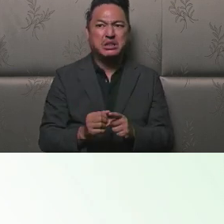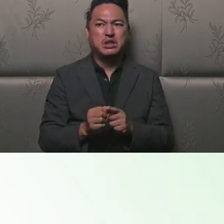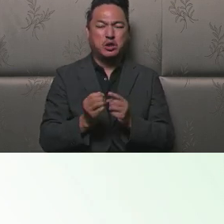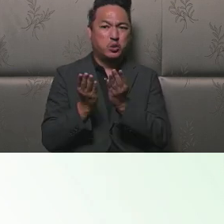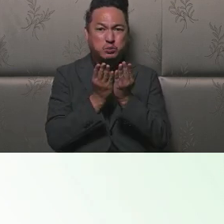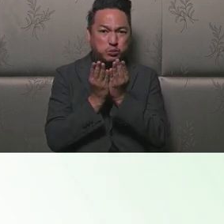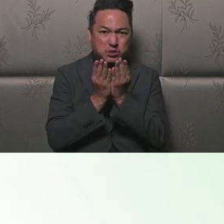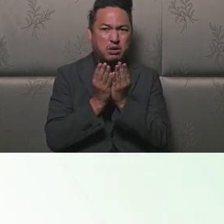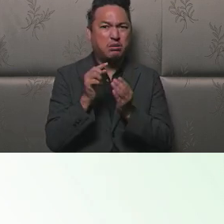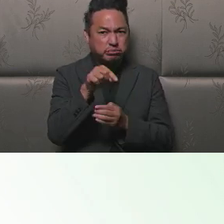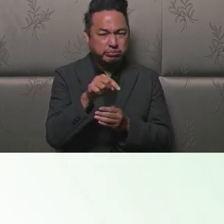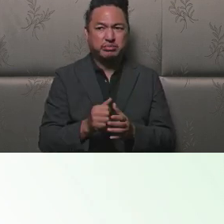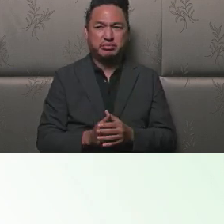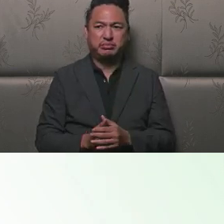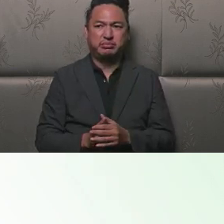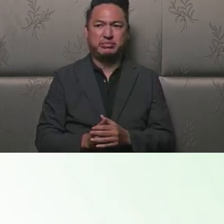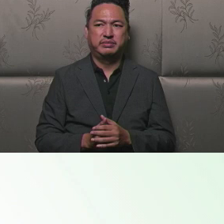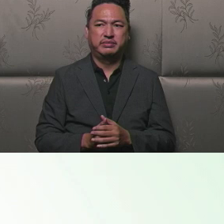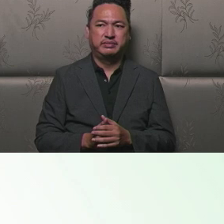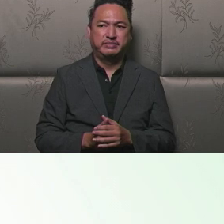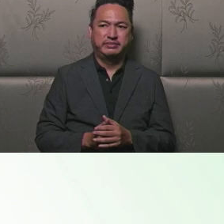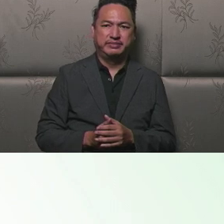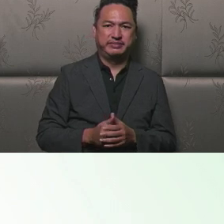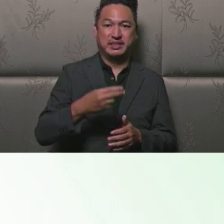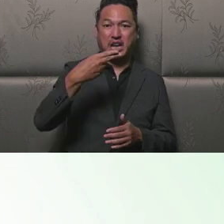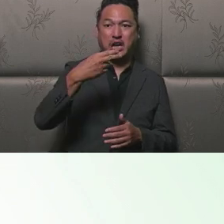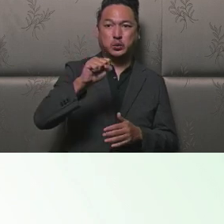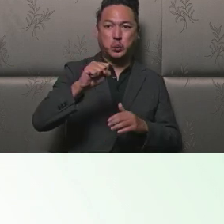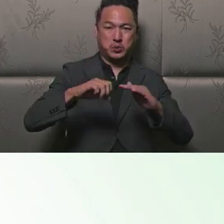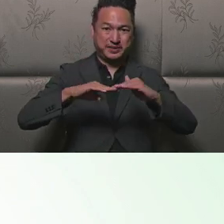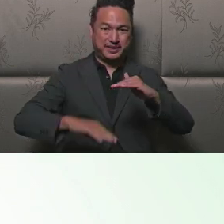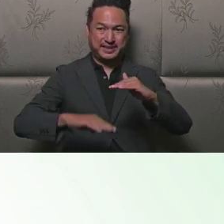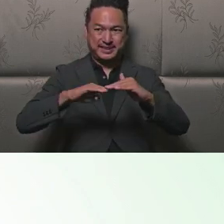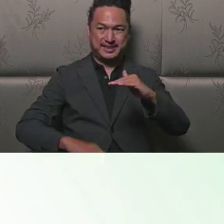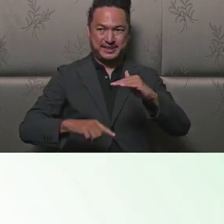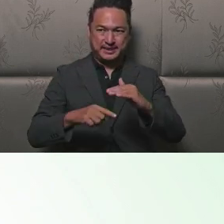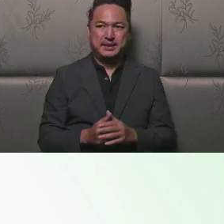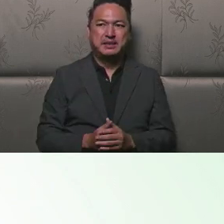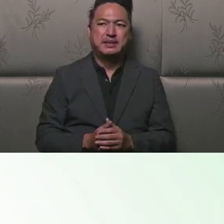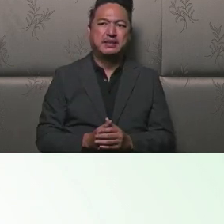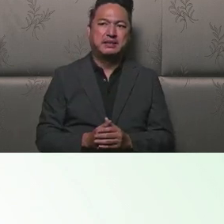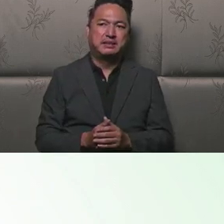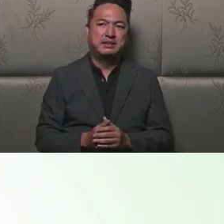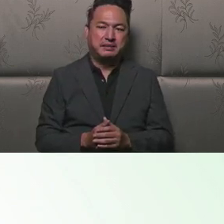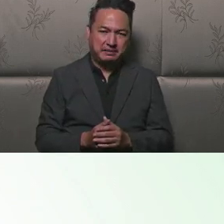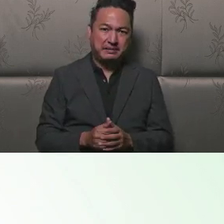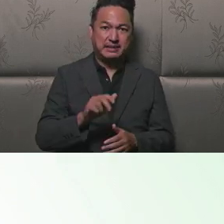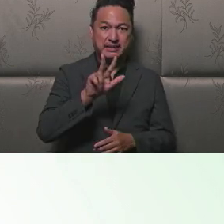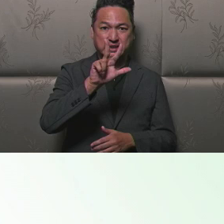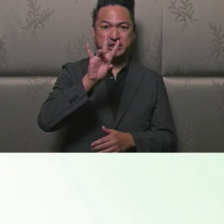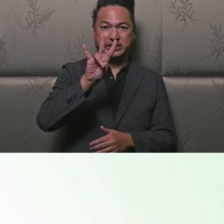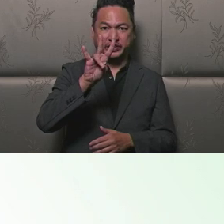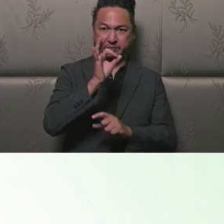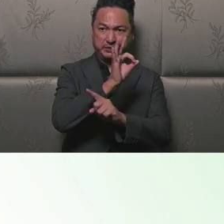that. There are some examples where the averages don't tell the full story. So if you look in the situation of Pakistan or